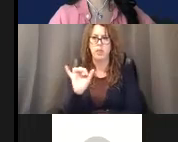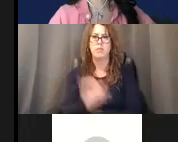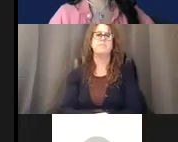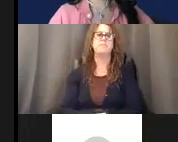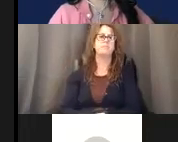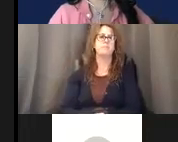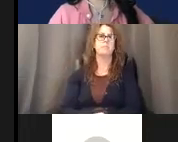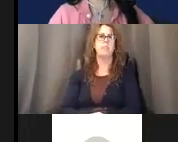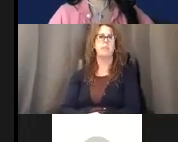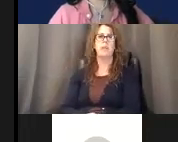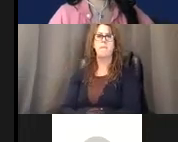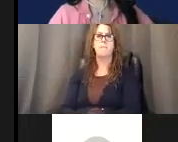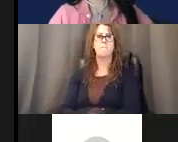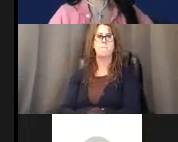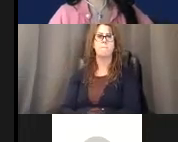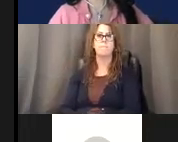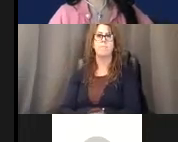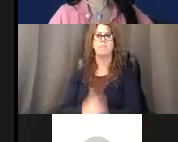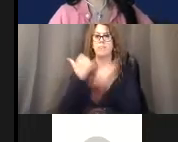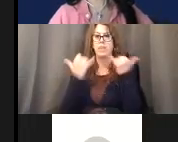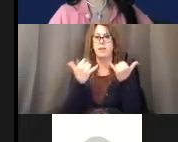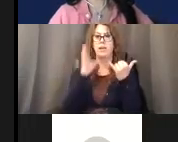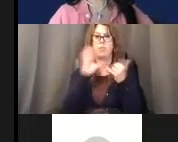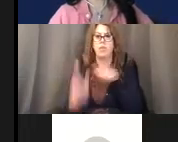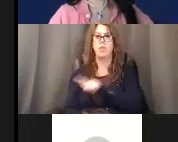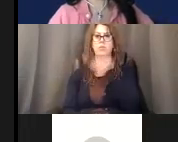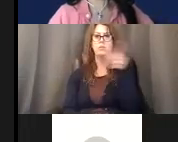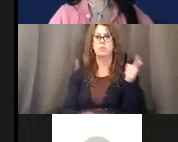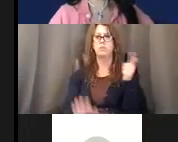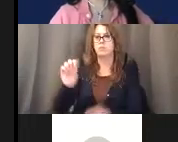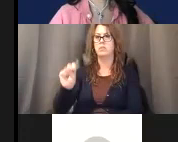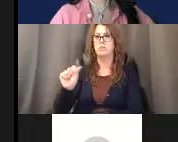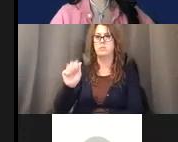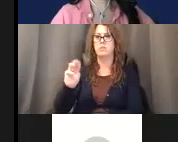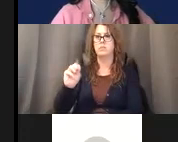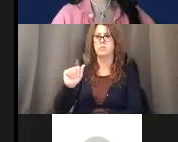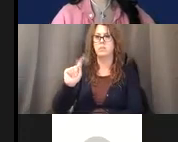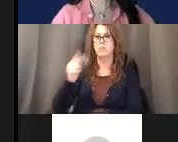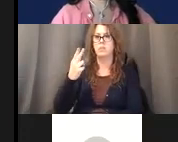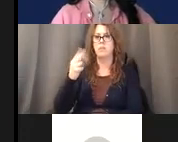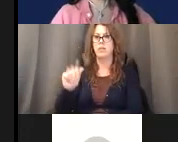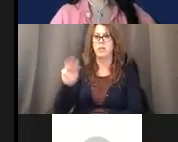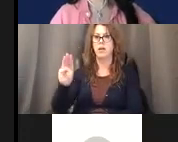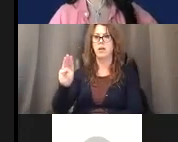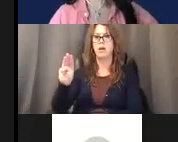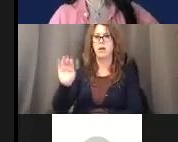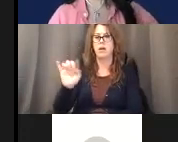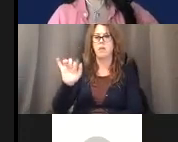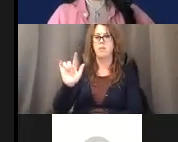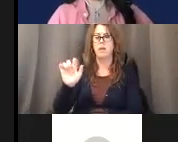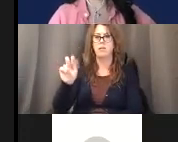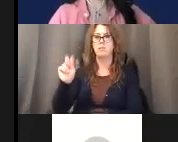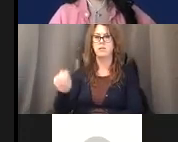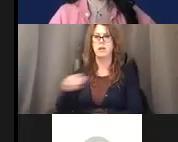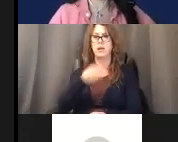So now I'm going to hand it over to Samantha Mullerson and Michael Finley from the Haywood Burns